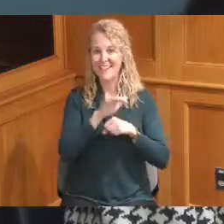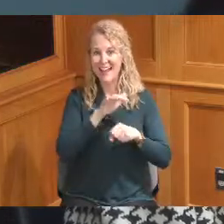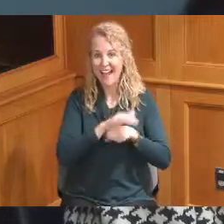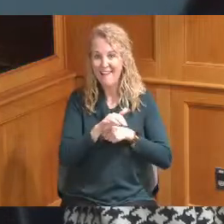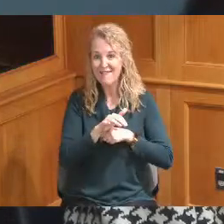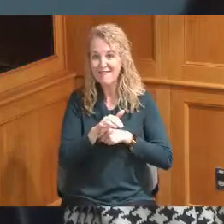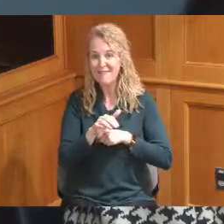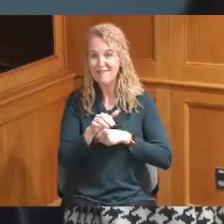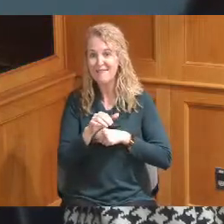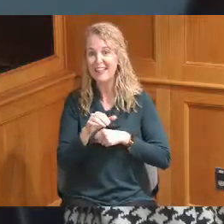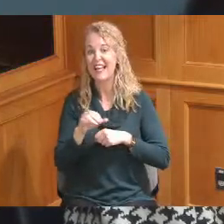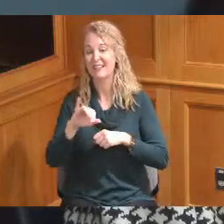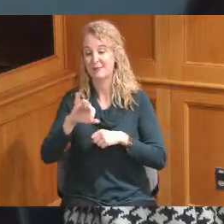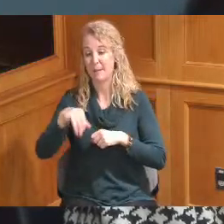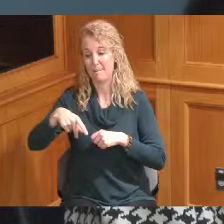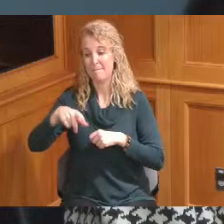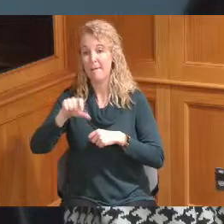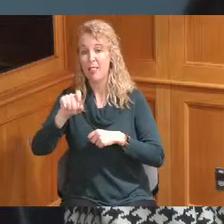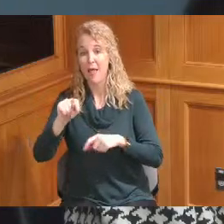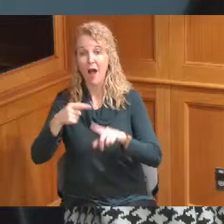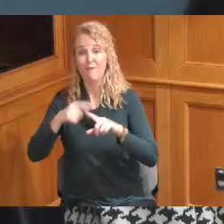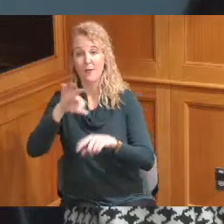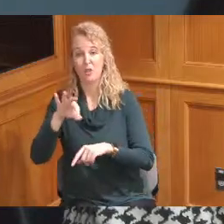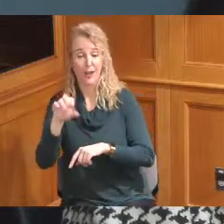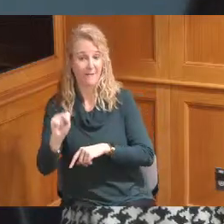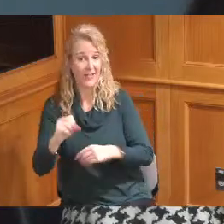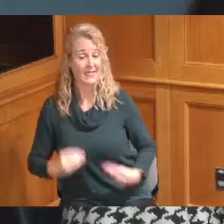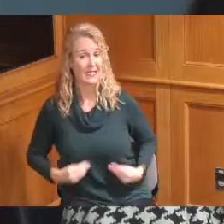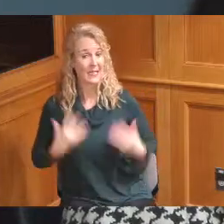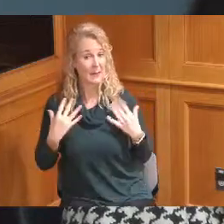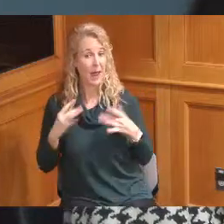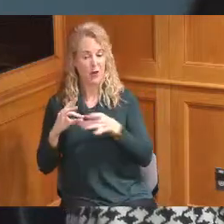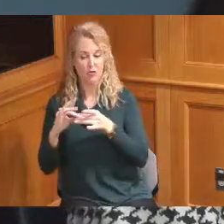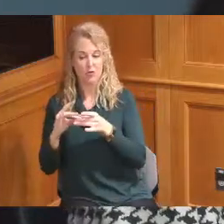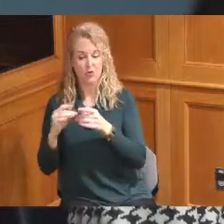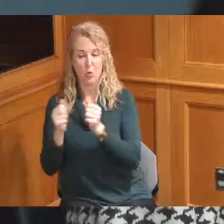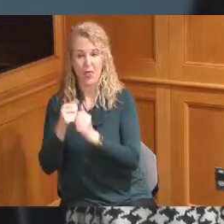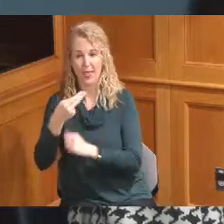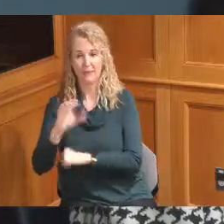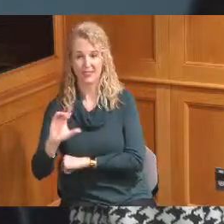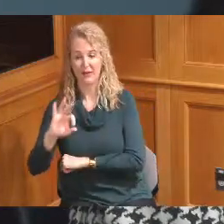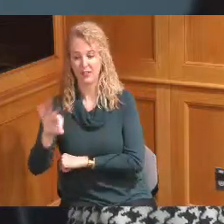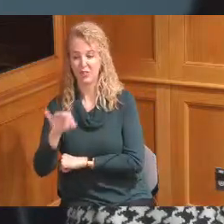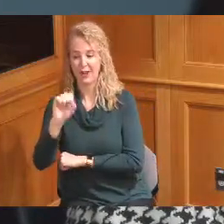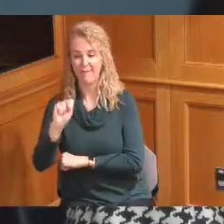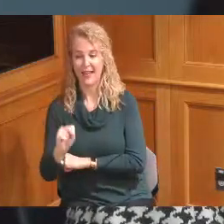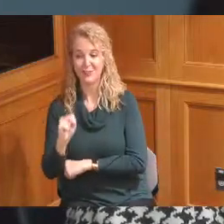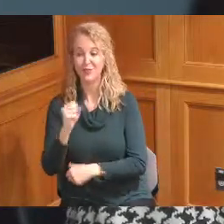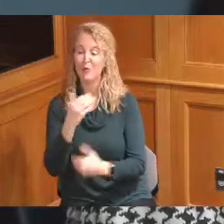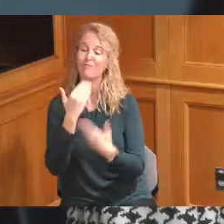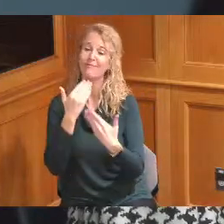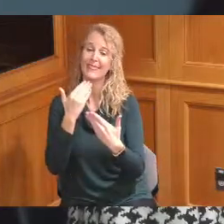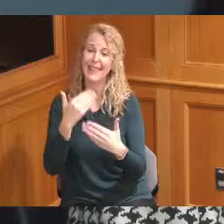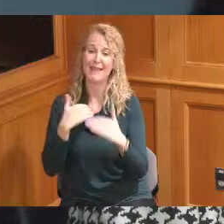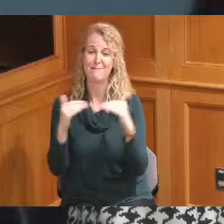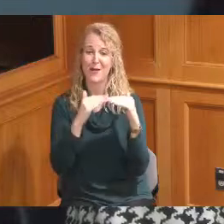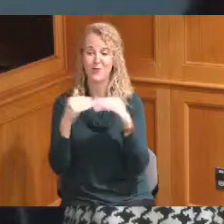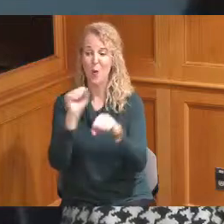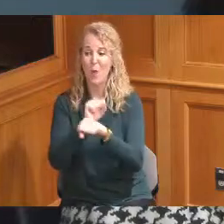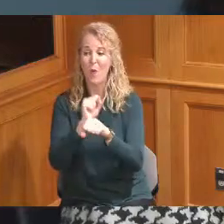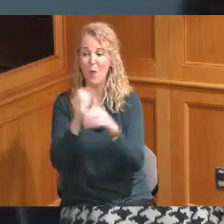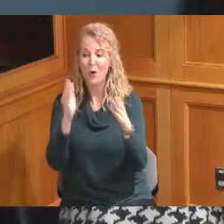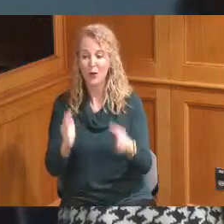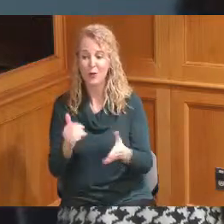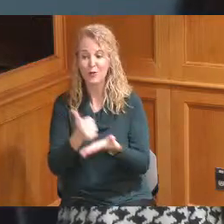plot is from JFS, and Inspire is also coordinated through Hamilton County. So I want to thank my colleagues for supporting all